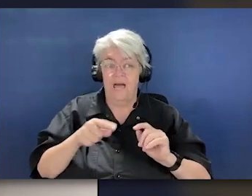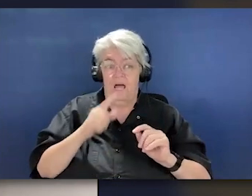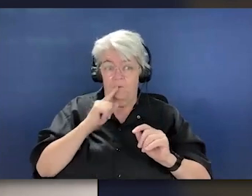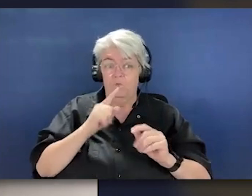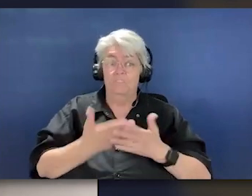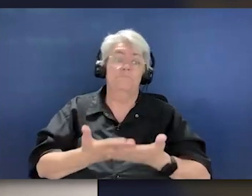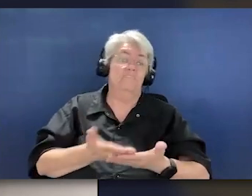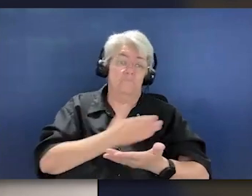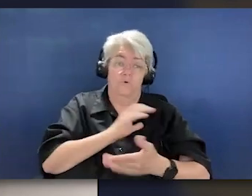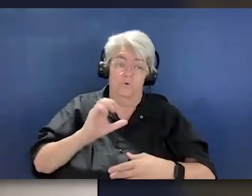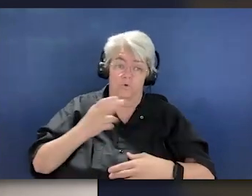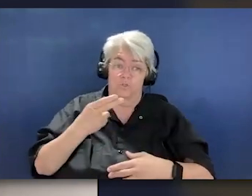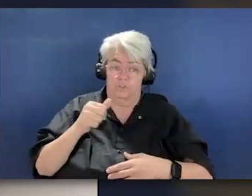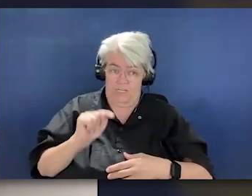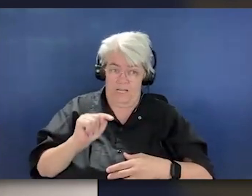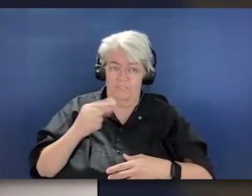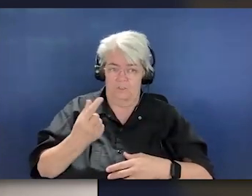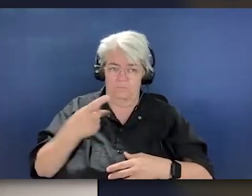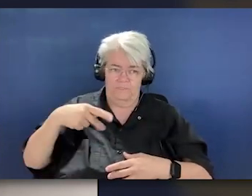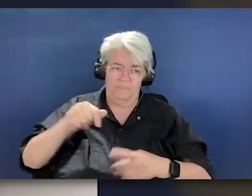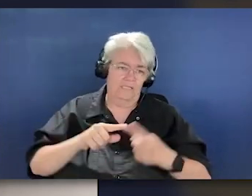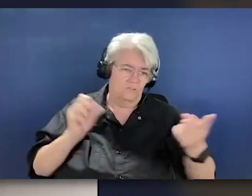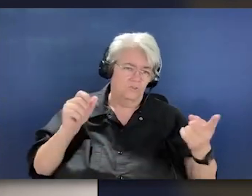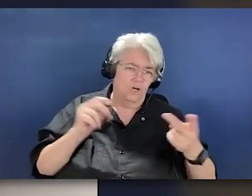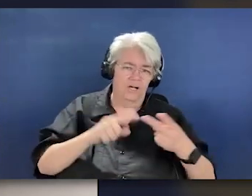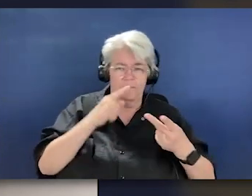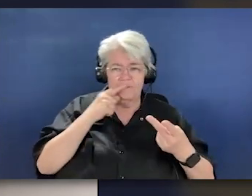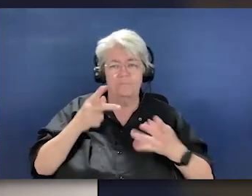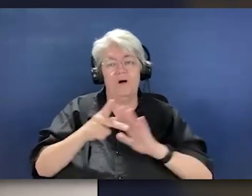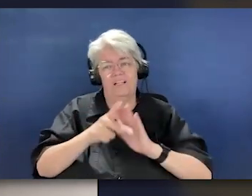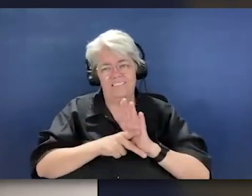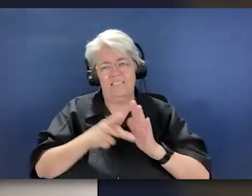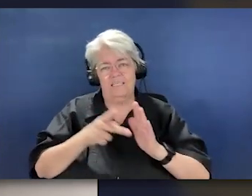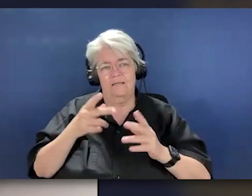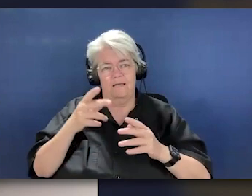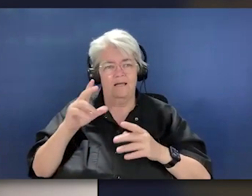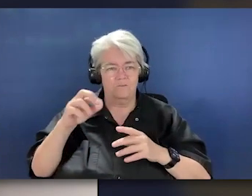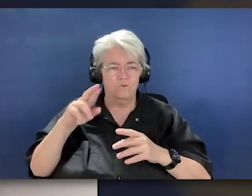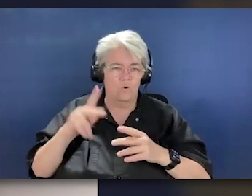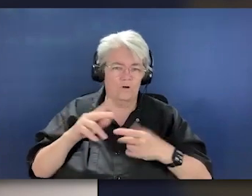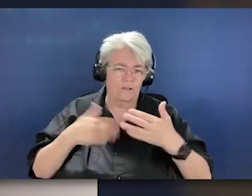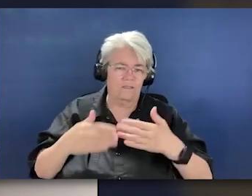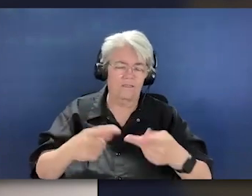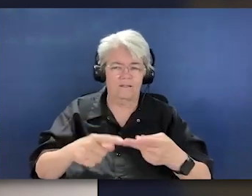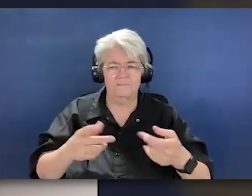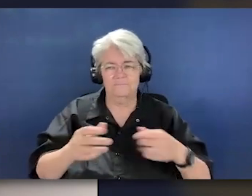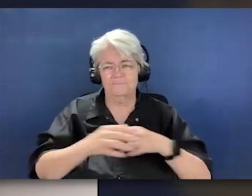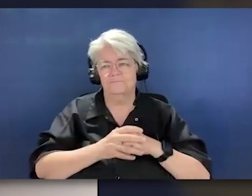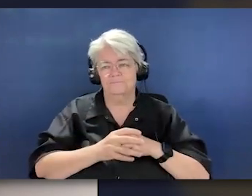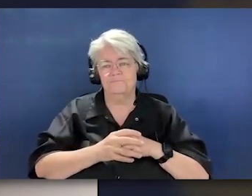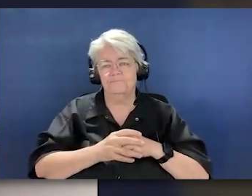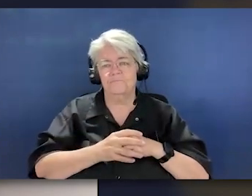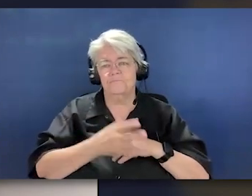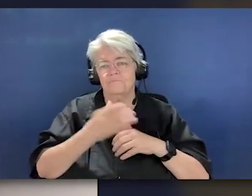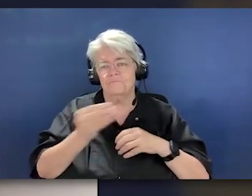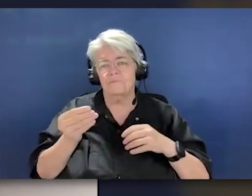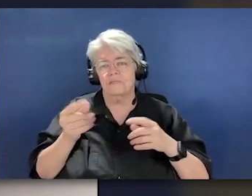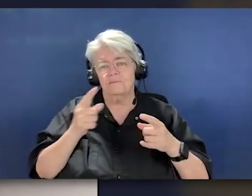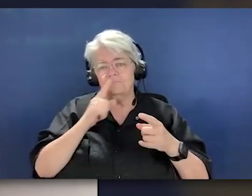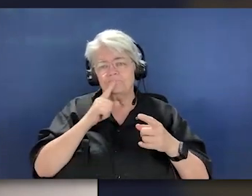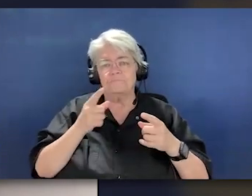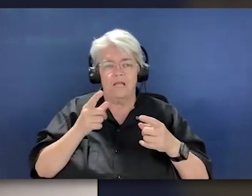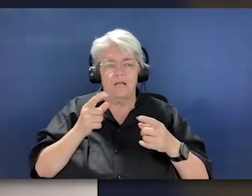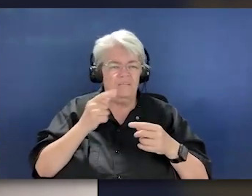pre-ChatGPT, which again won't surprise Sean. Policy at York takes a very long time. Ours is super fast. So, I mean, that